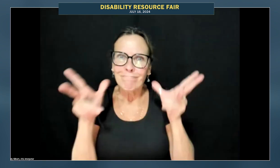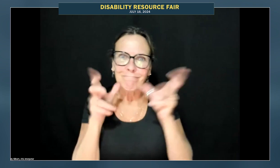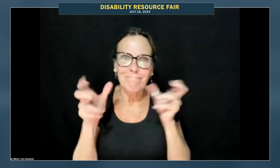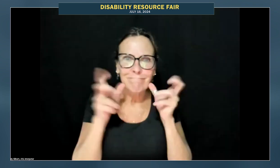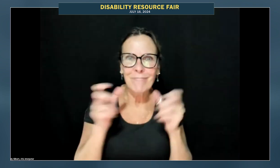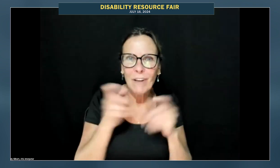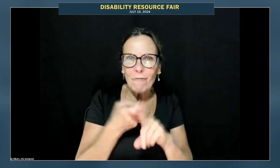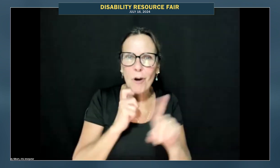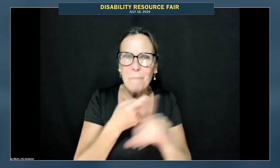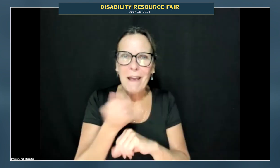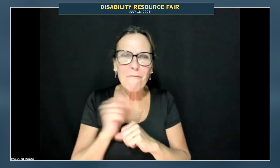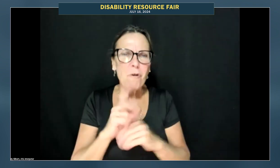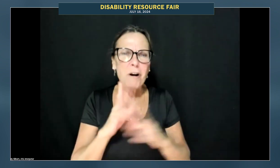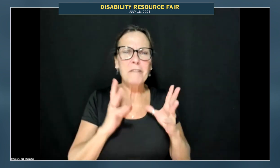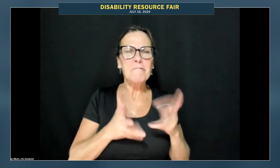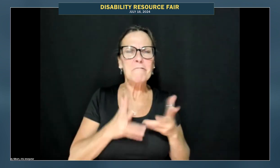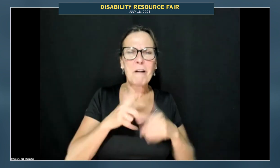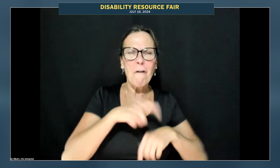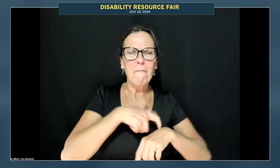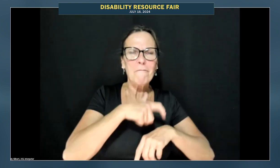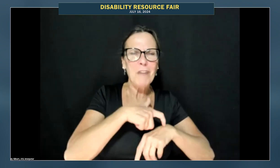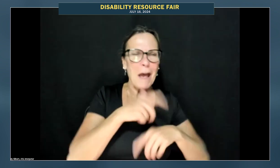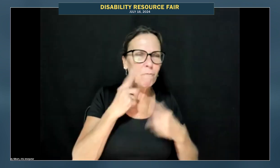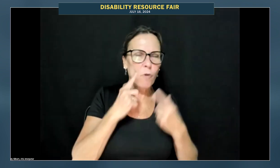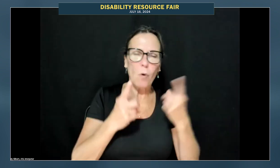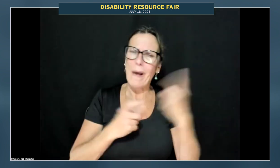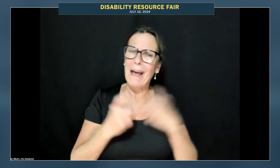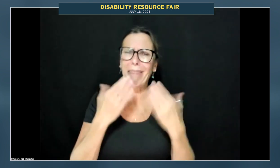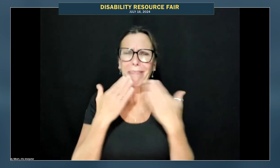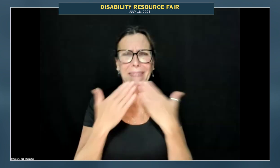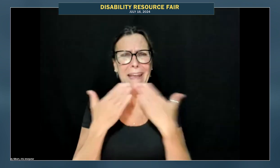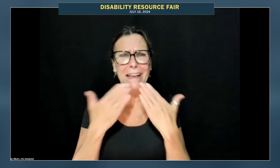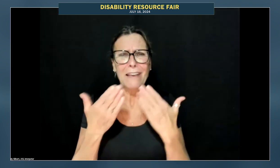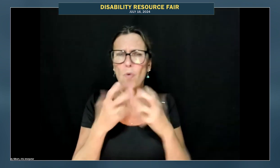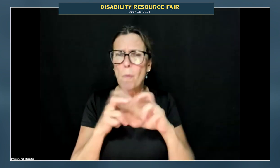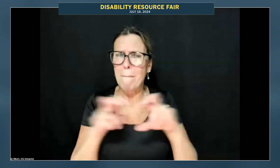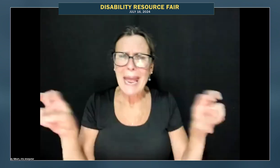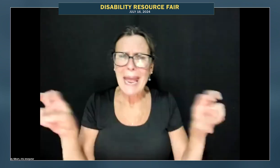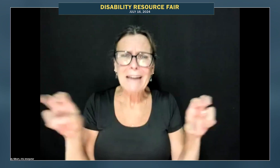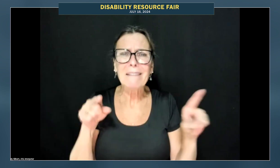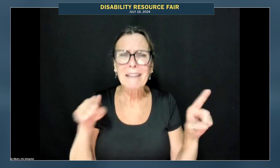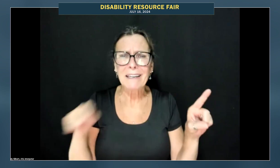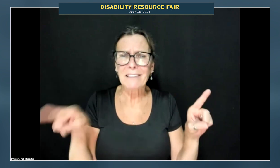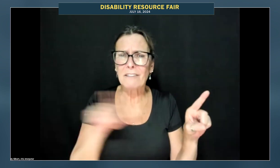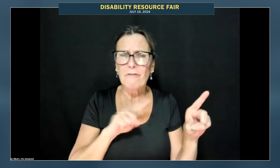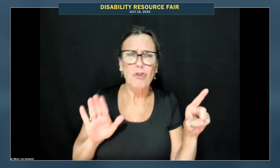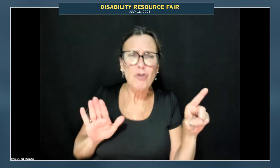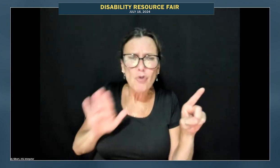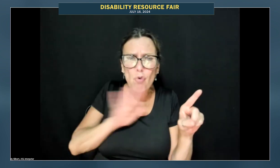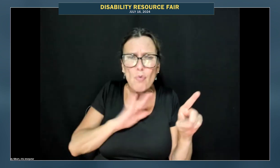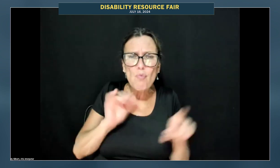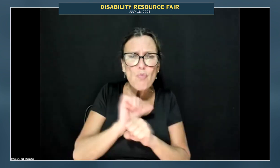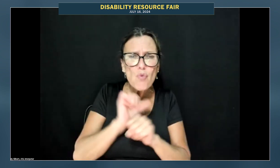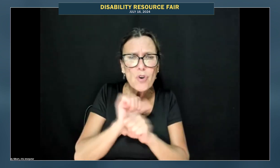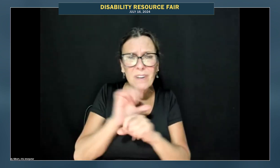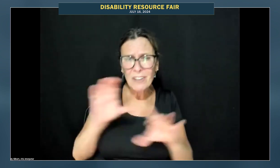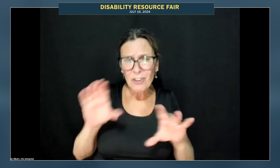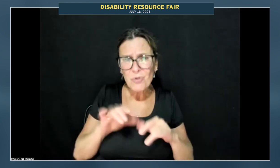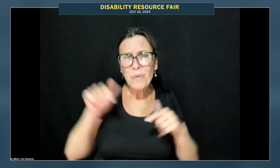time for some questions. So thank you so much, panelists, for the work you're doing in our community.